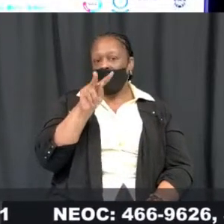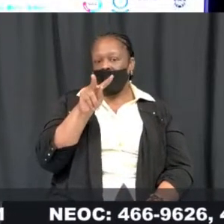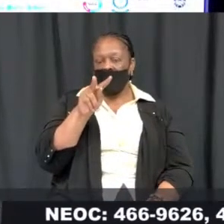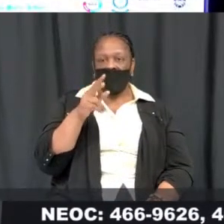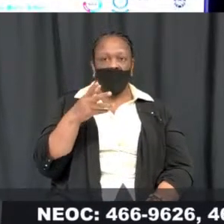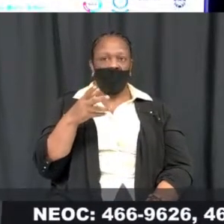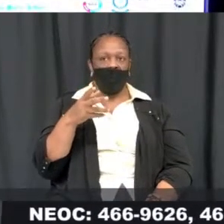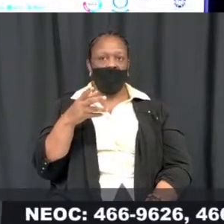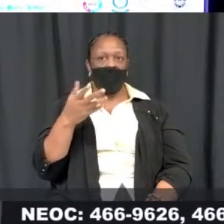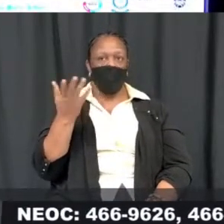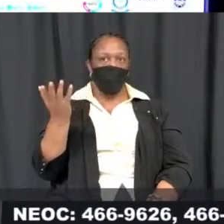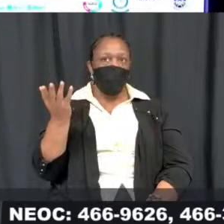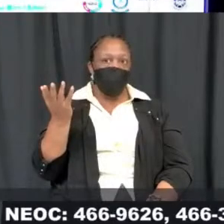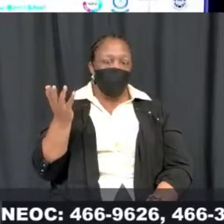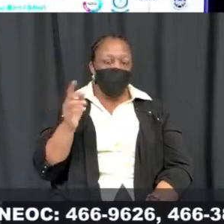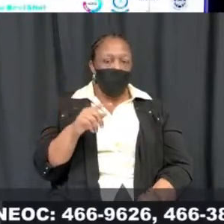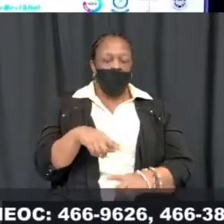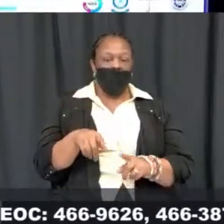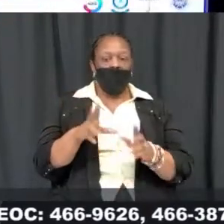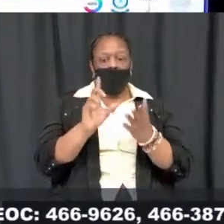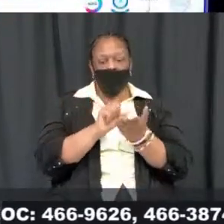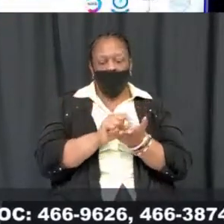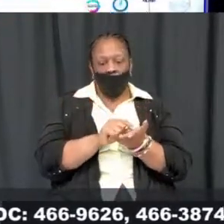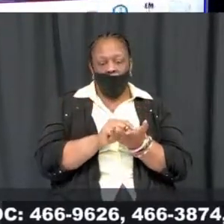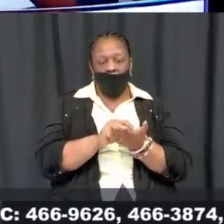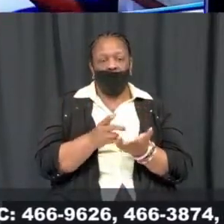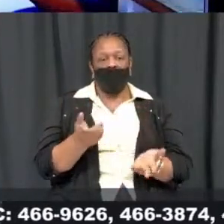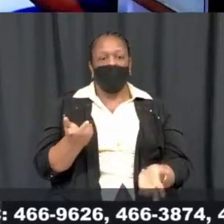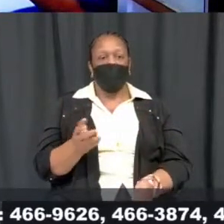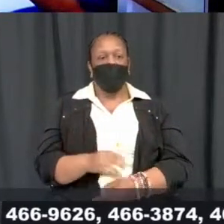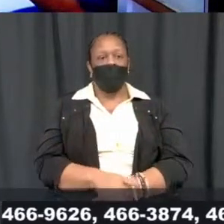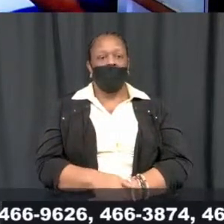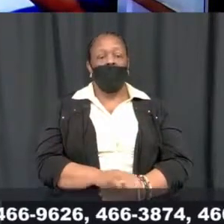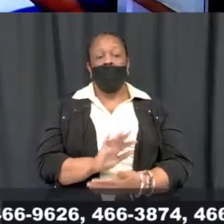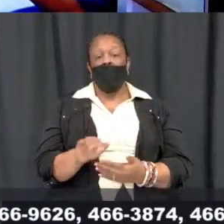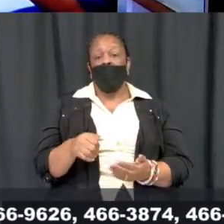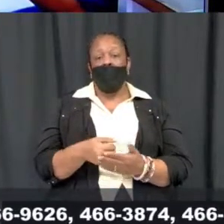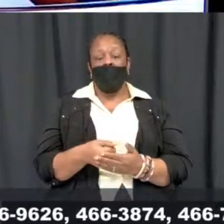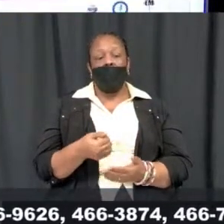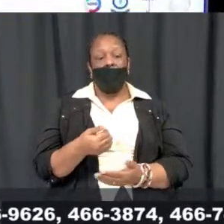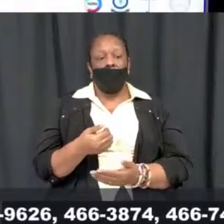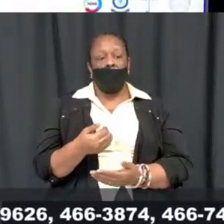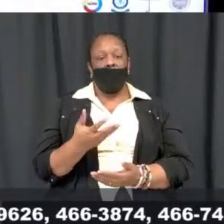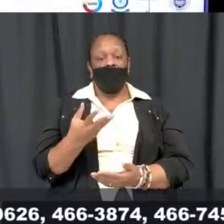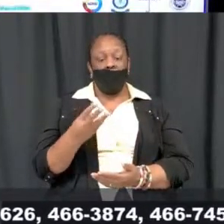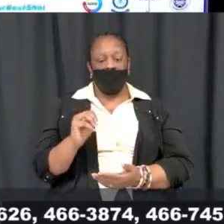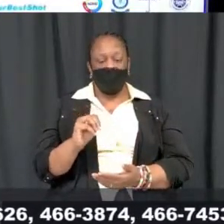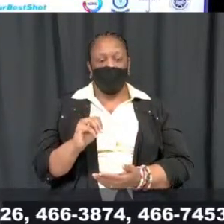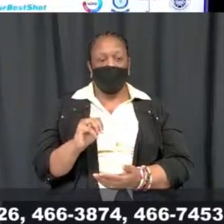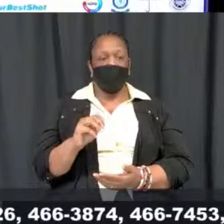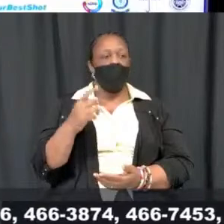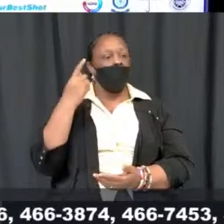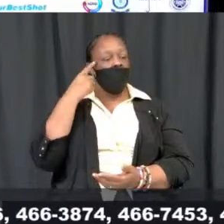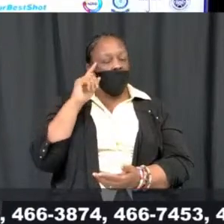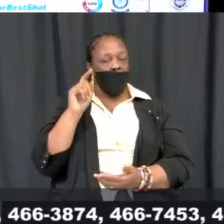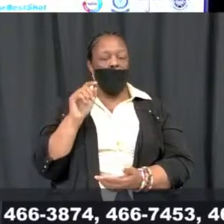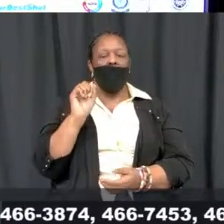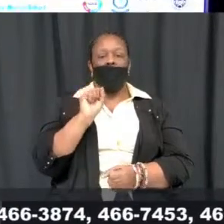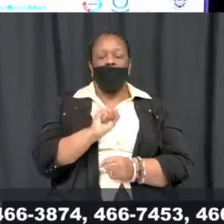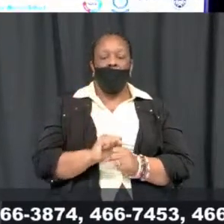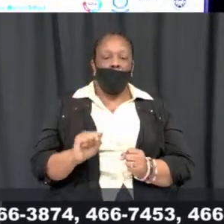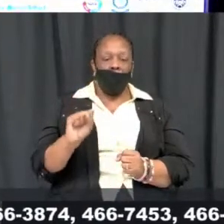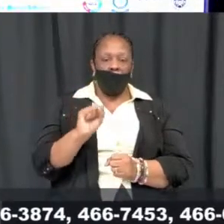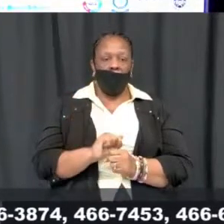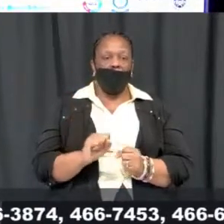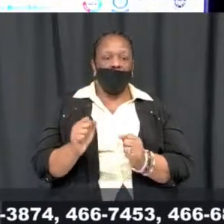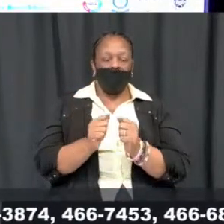in the Federation, all the newspapers, the Labour spokesman, the Democrat. We thank all the media because we